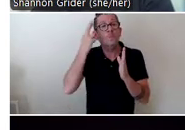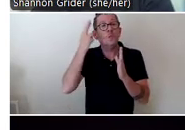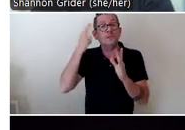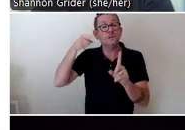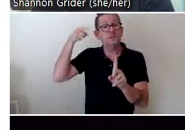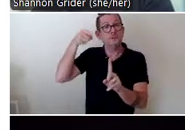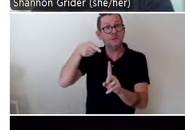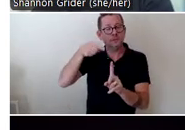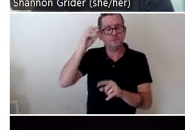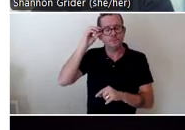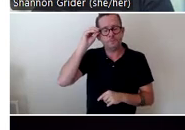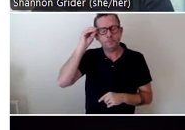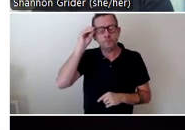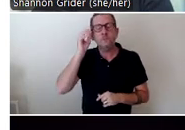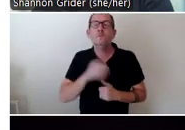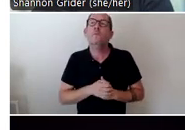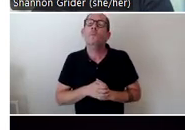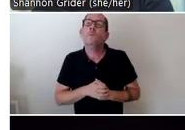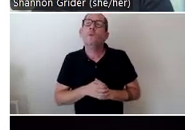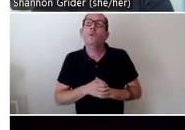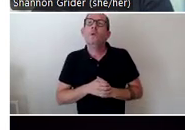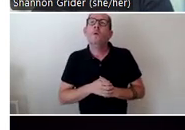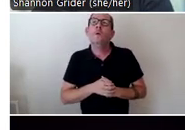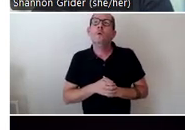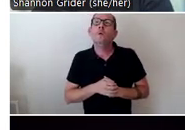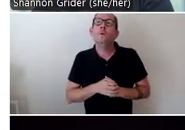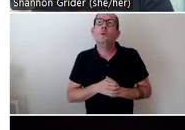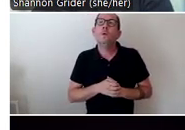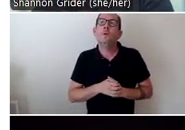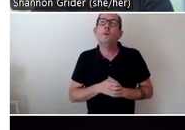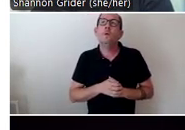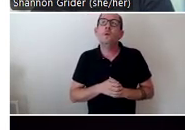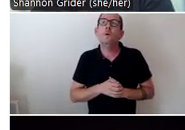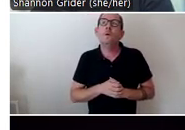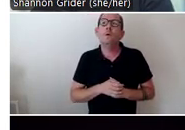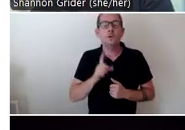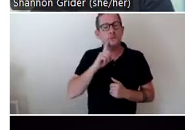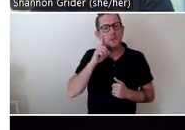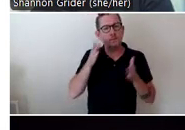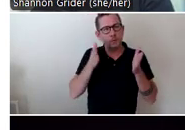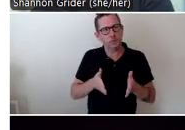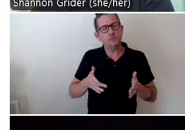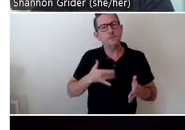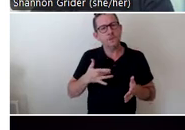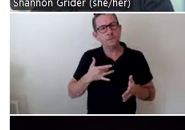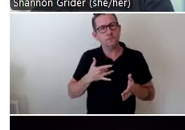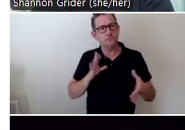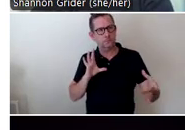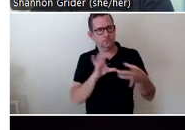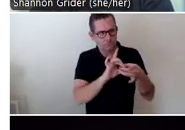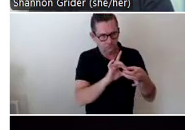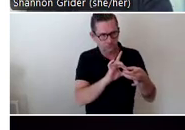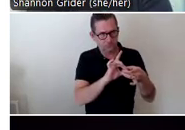Or do you have a couple of interpreters that you would like to have used for your appointments? That will also make it easier for your